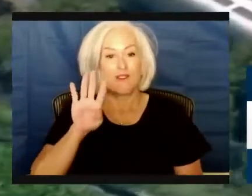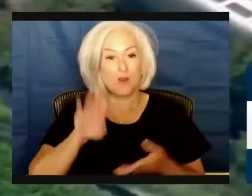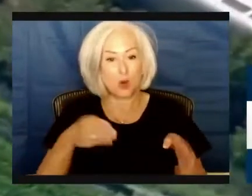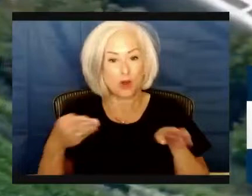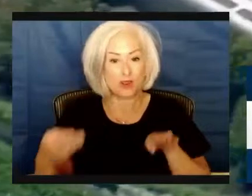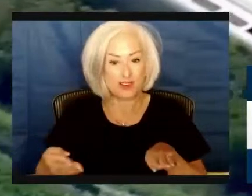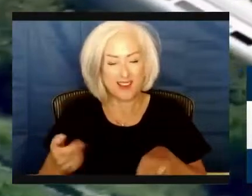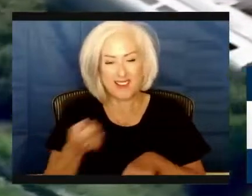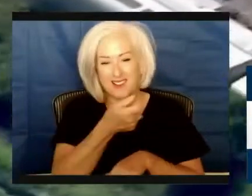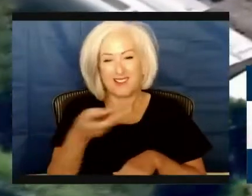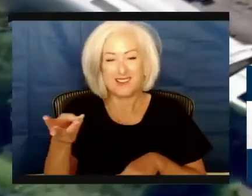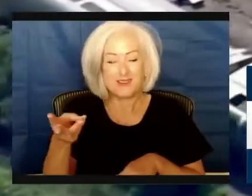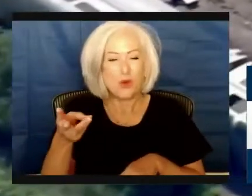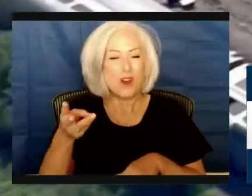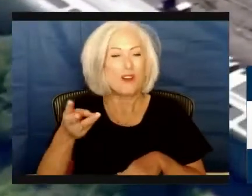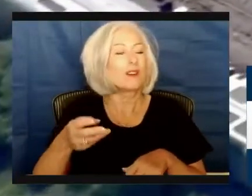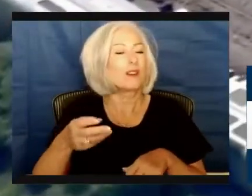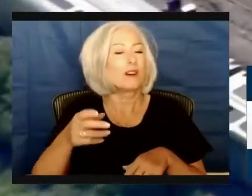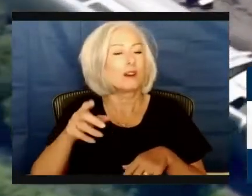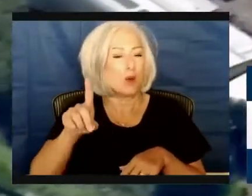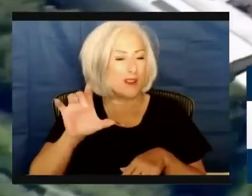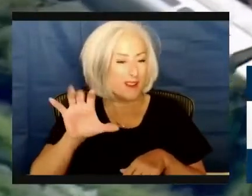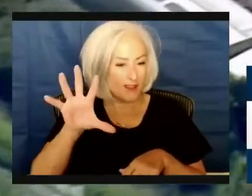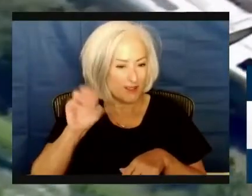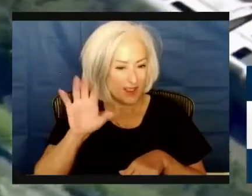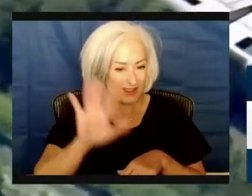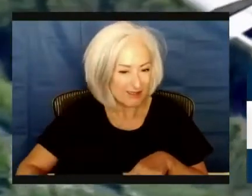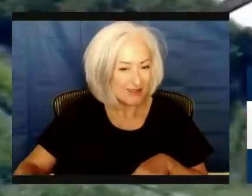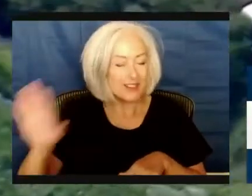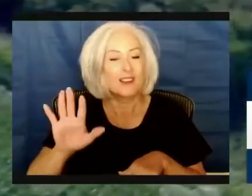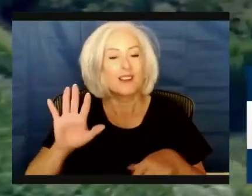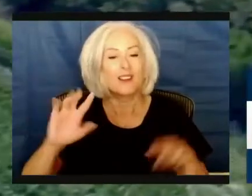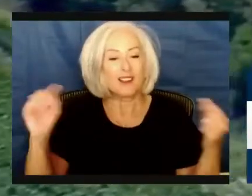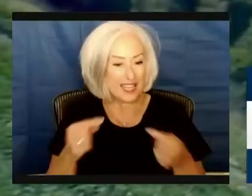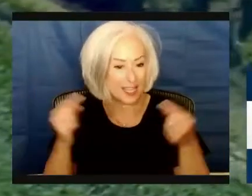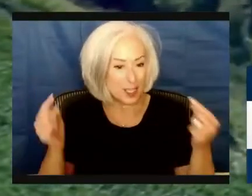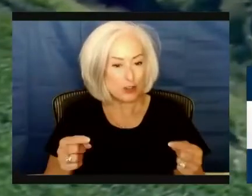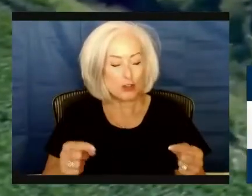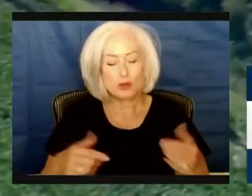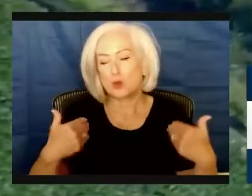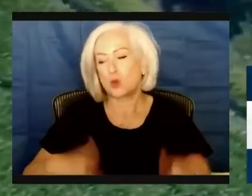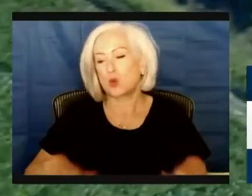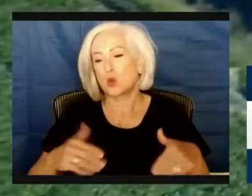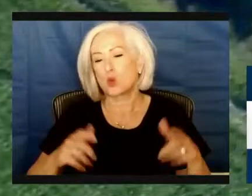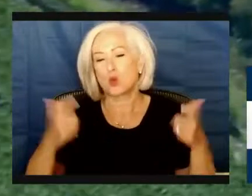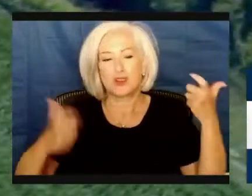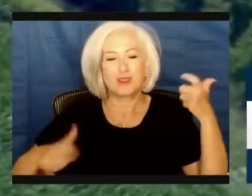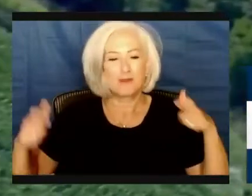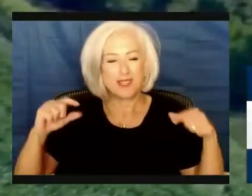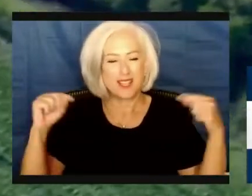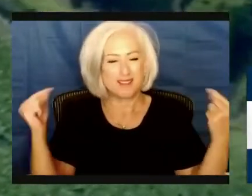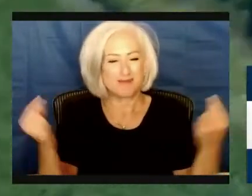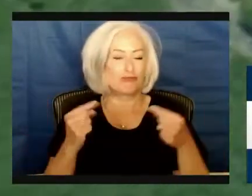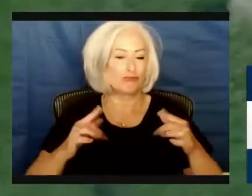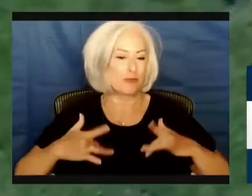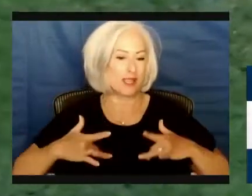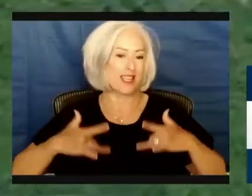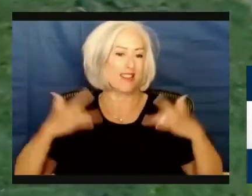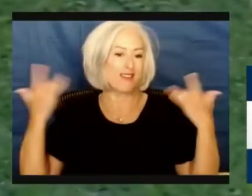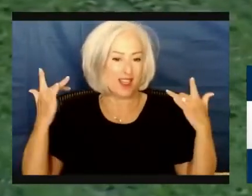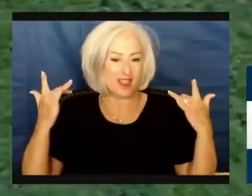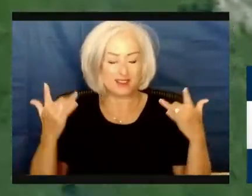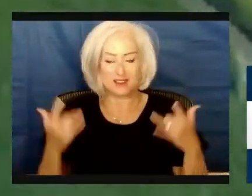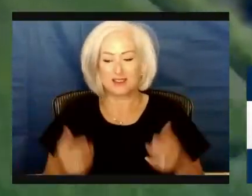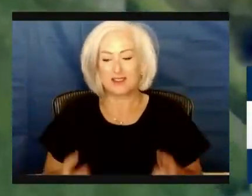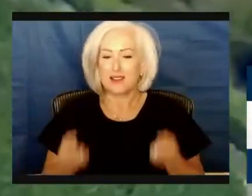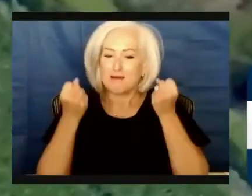are injured, some critically. It's a mass casualty event that triggered teams of emergency responders